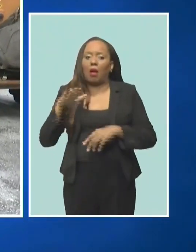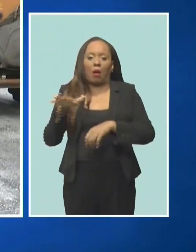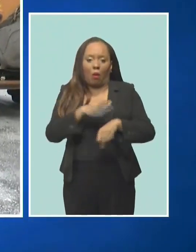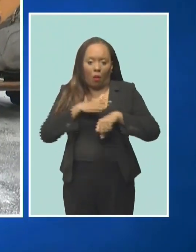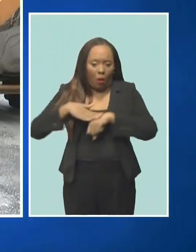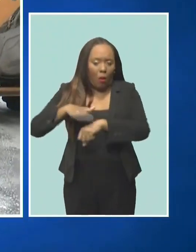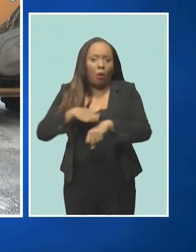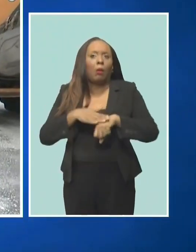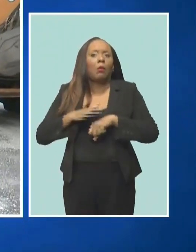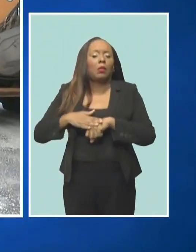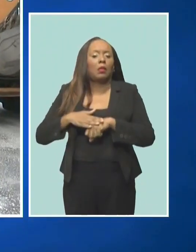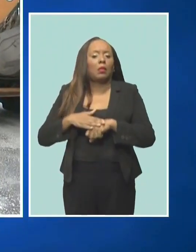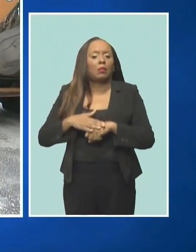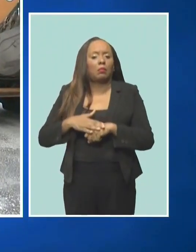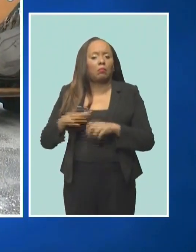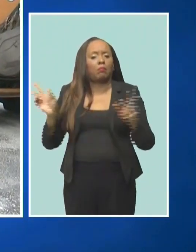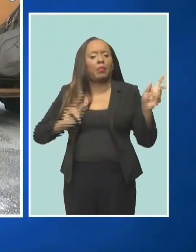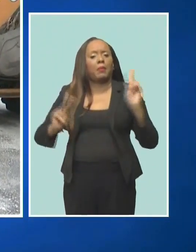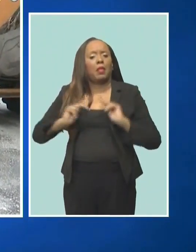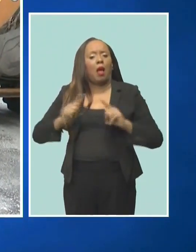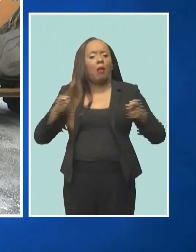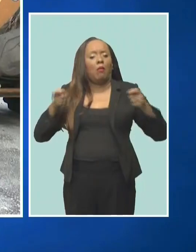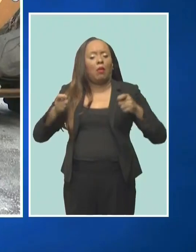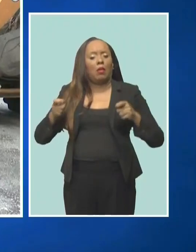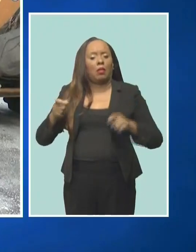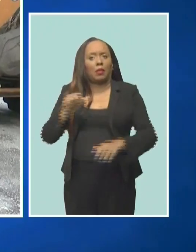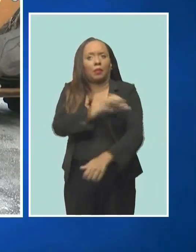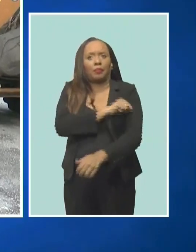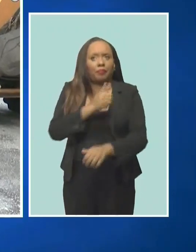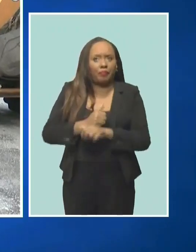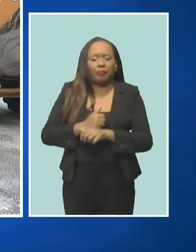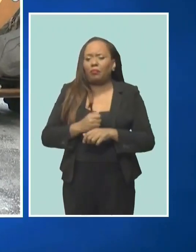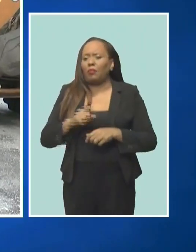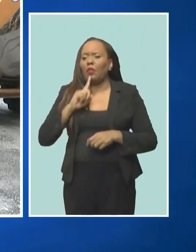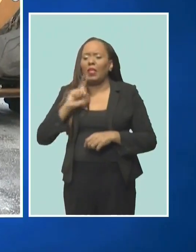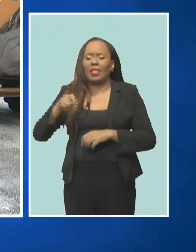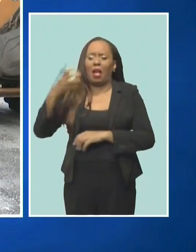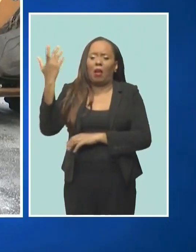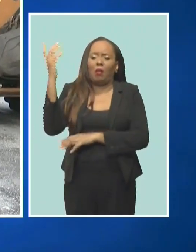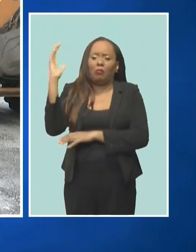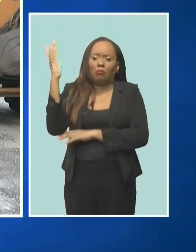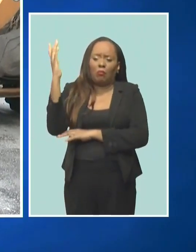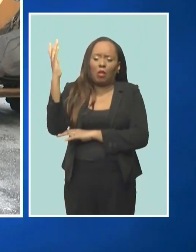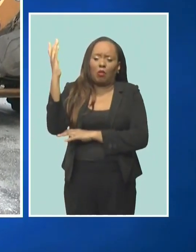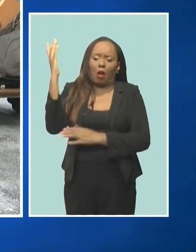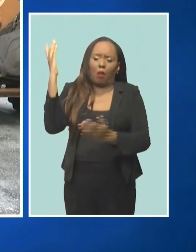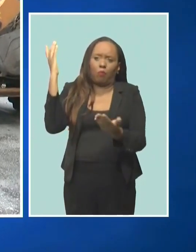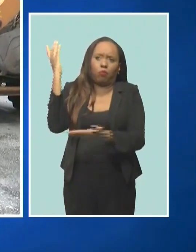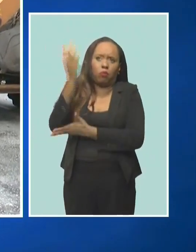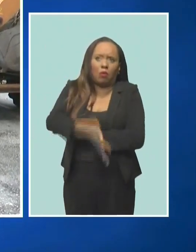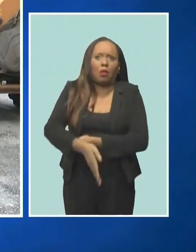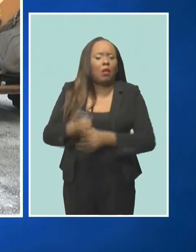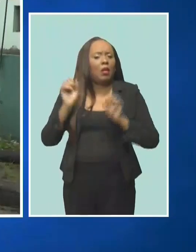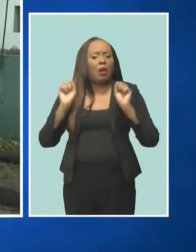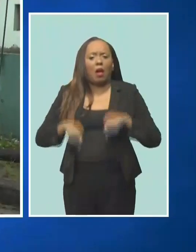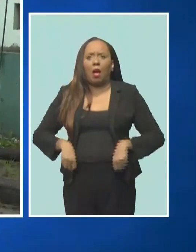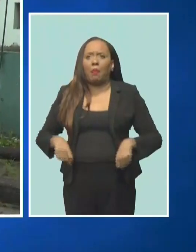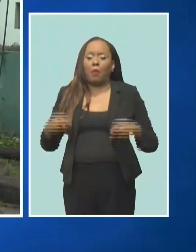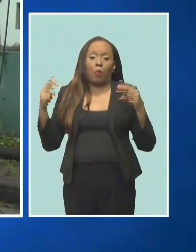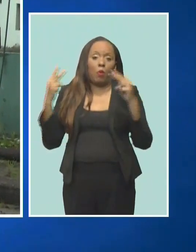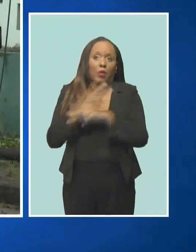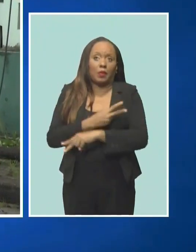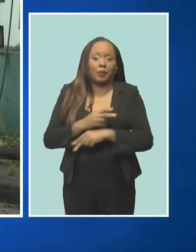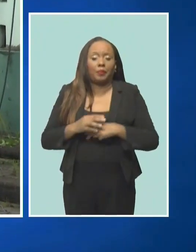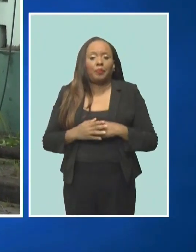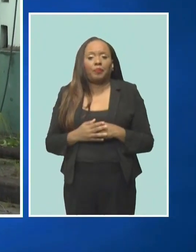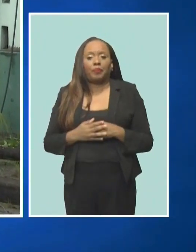sign to deal with these sort of trees now, because it could have been so much worse. Thanks